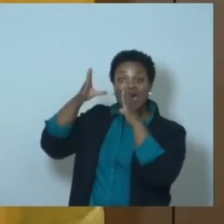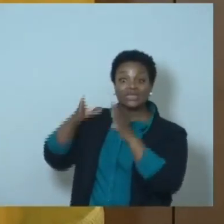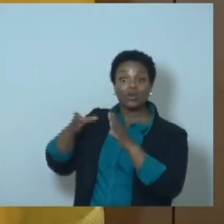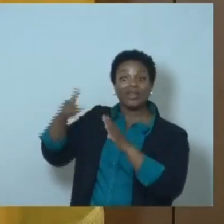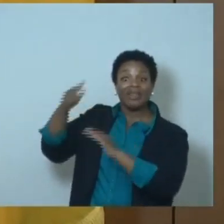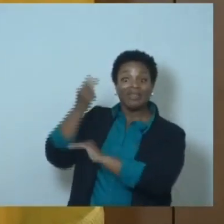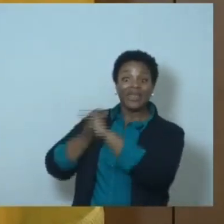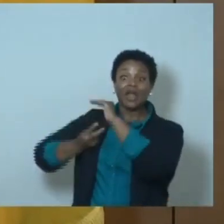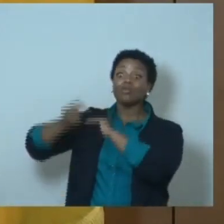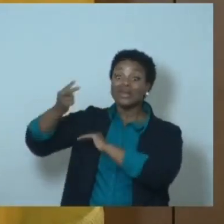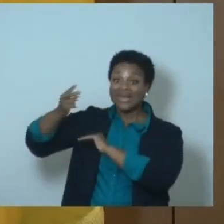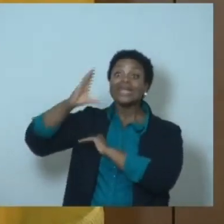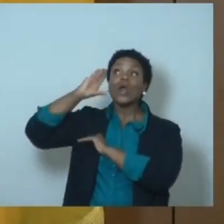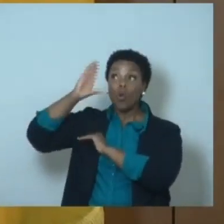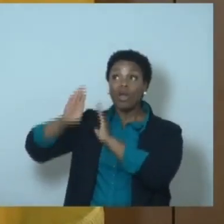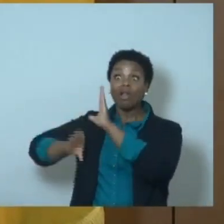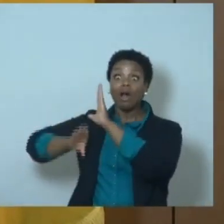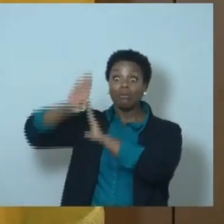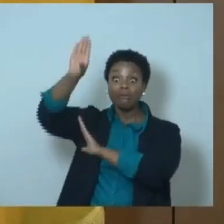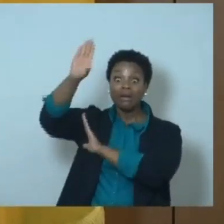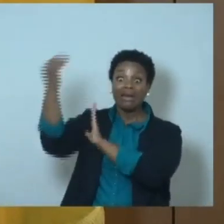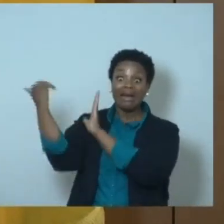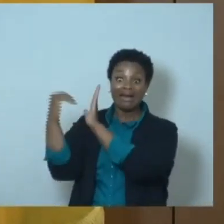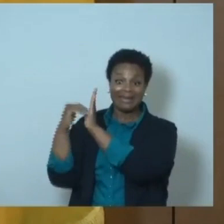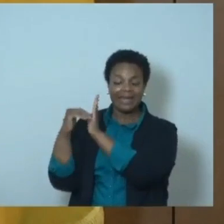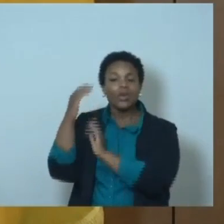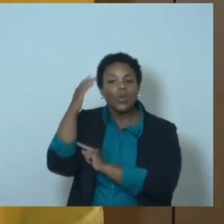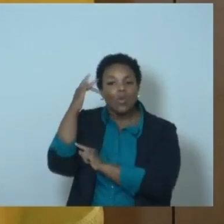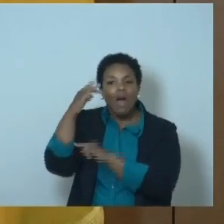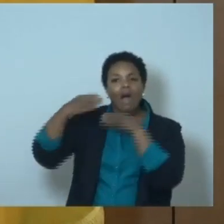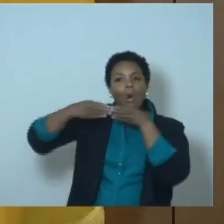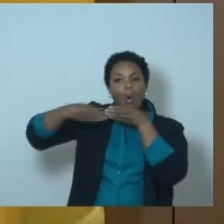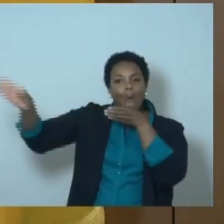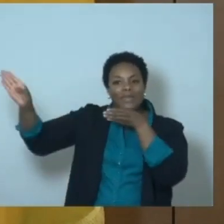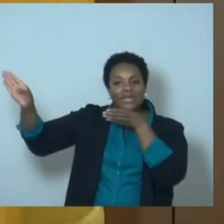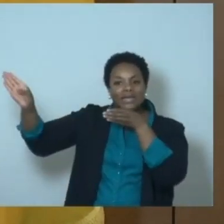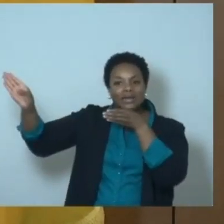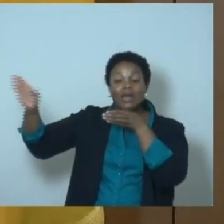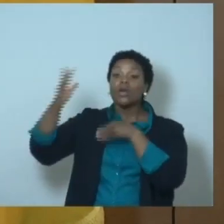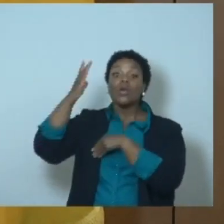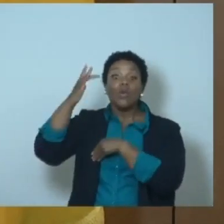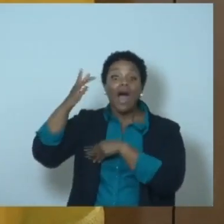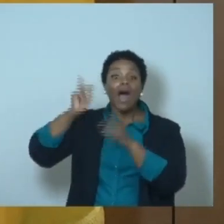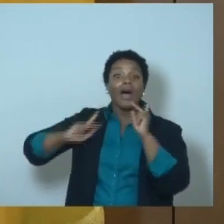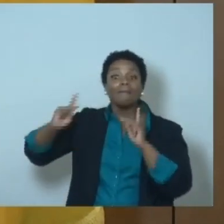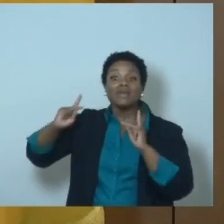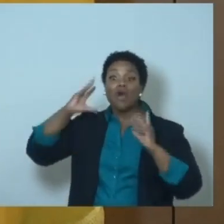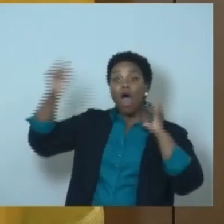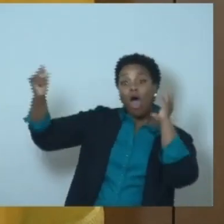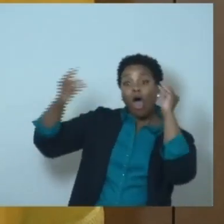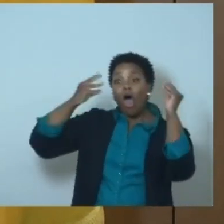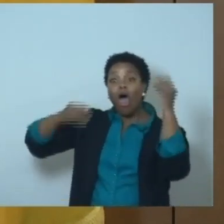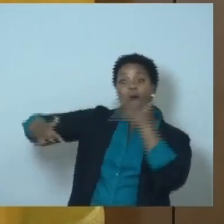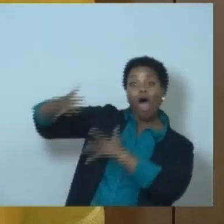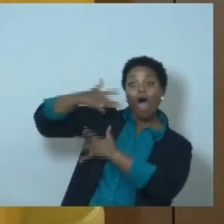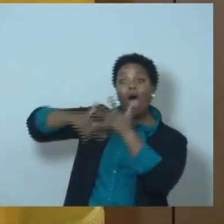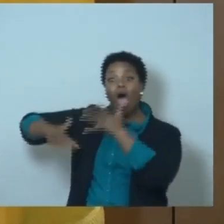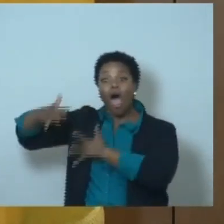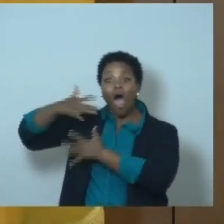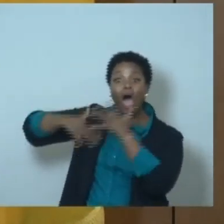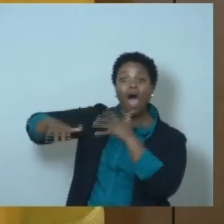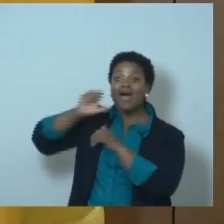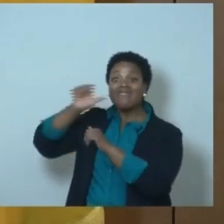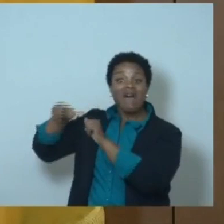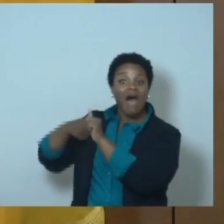frankly, to everything. Opening up, human behavior, not taking the COVID safe practices seriously, states not